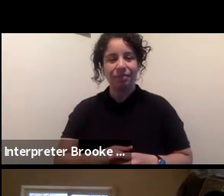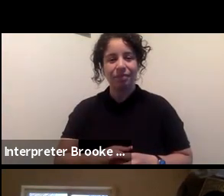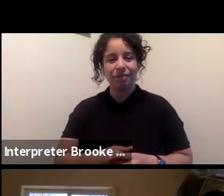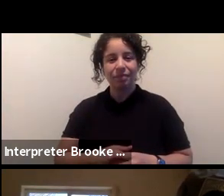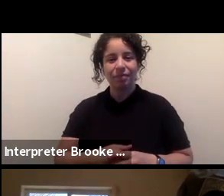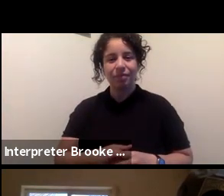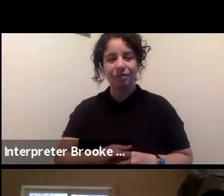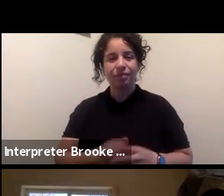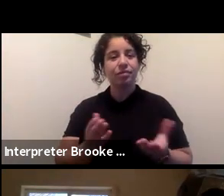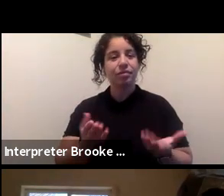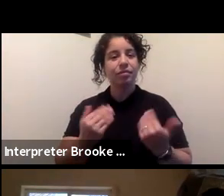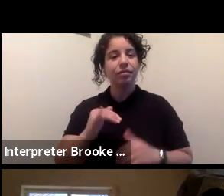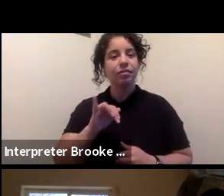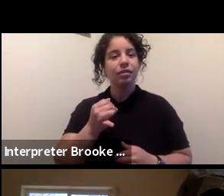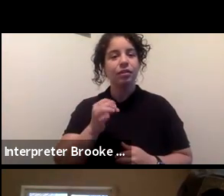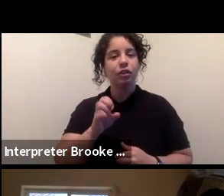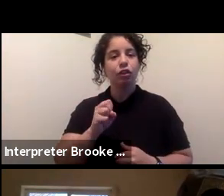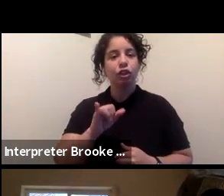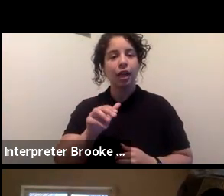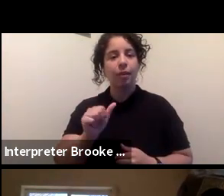Let's see, Jessica.